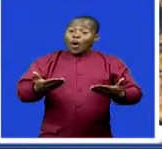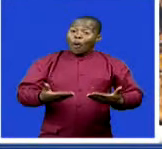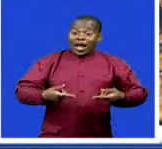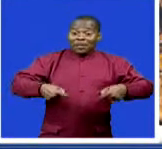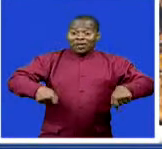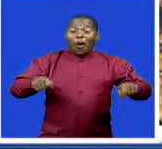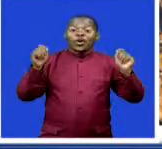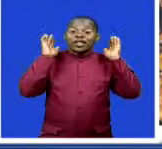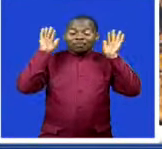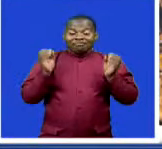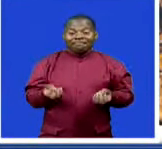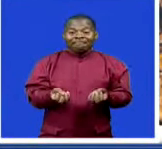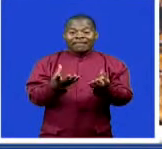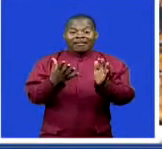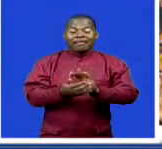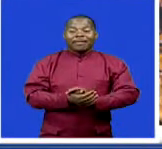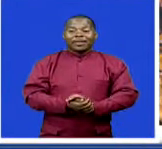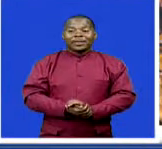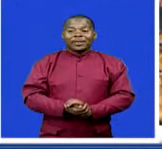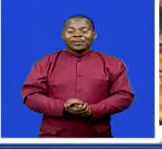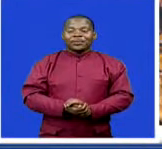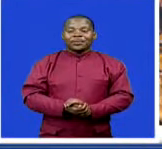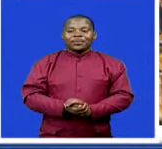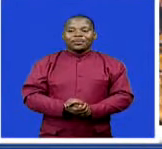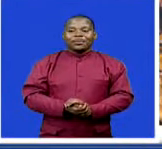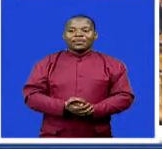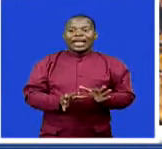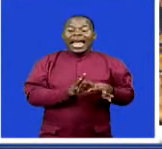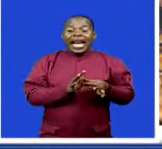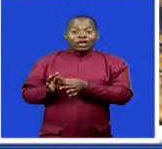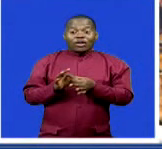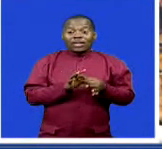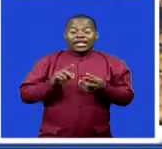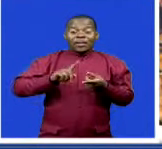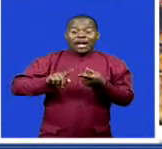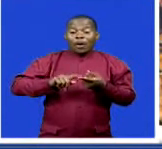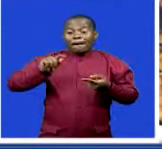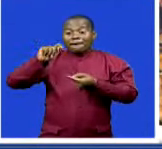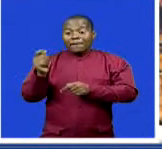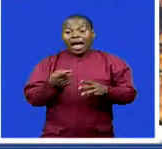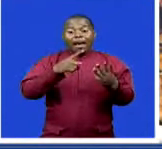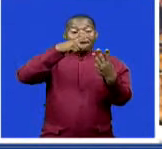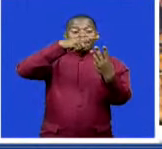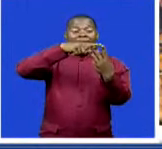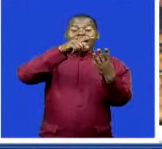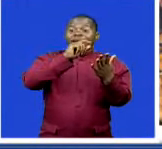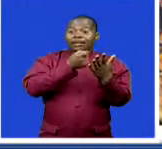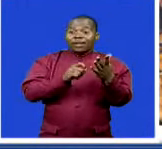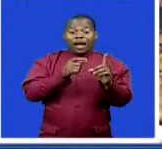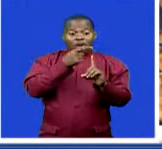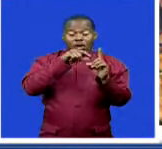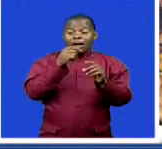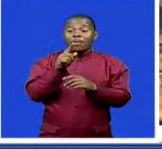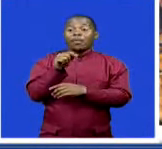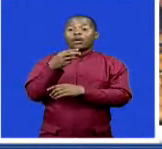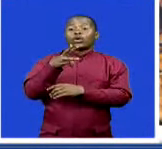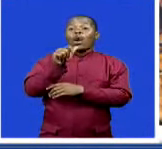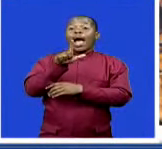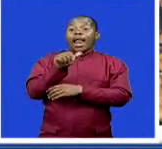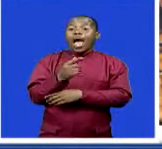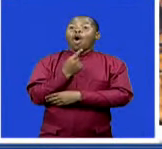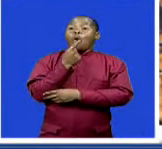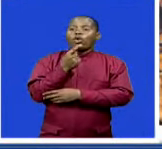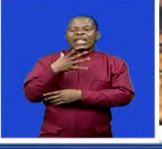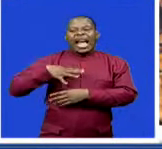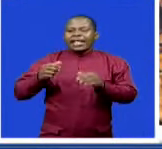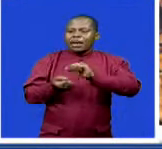Welcome back. Now we take a look at news making headlines in the world of sports. The Eswatini Cricket Association Secretary Musa Twala says even though there are technical challenges,